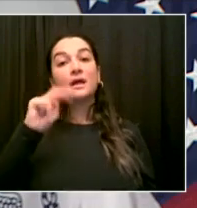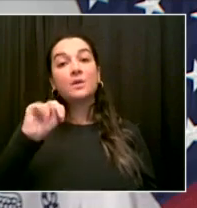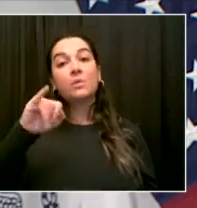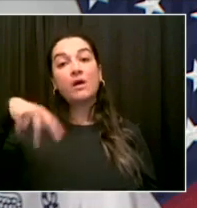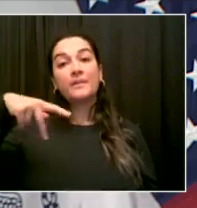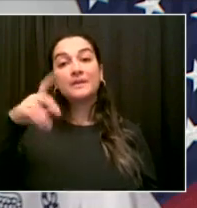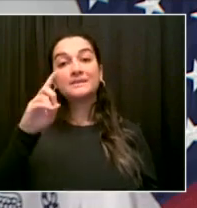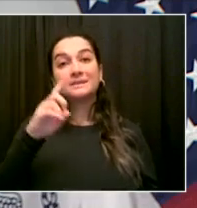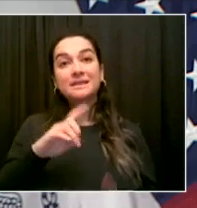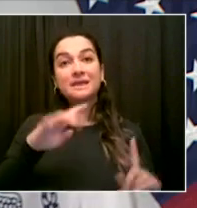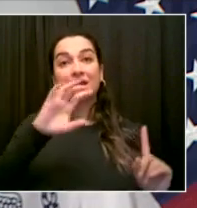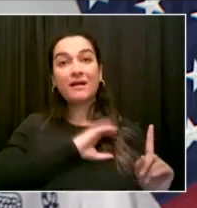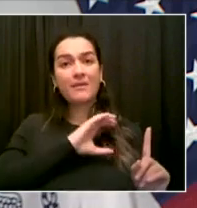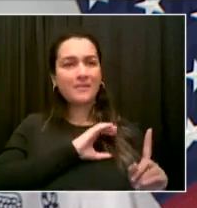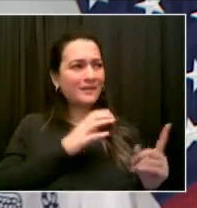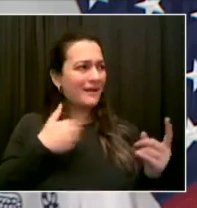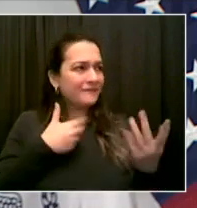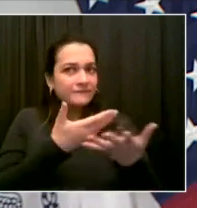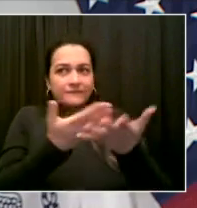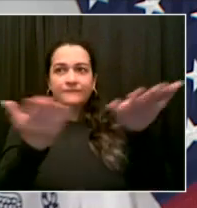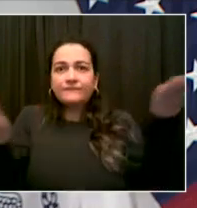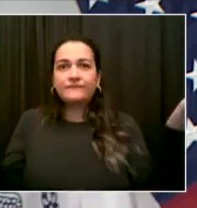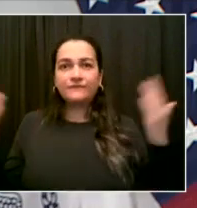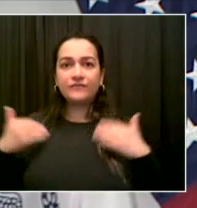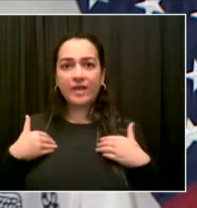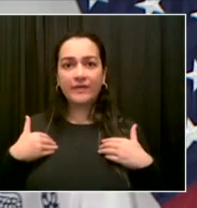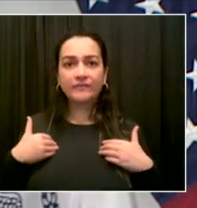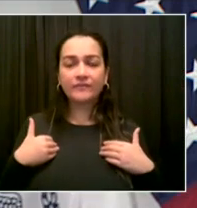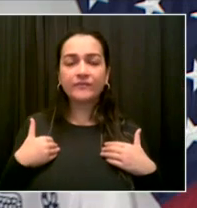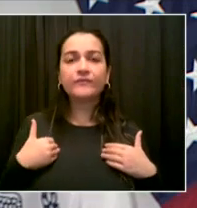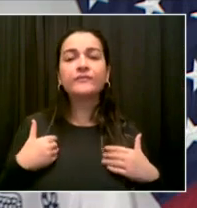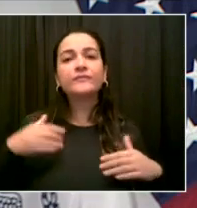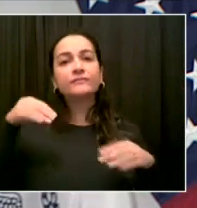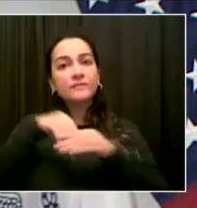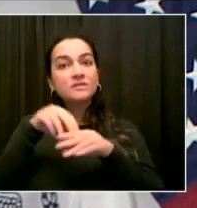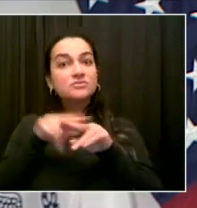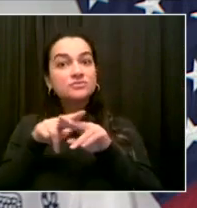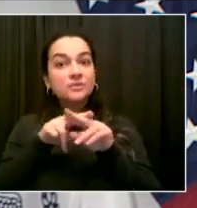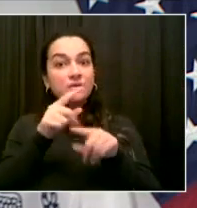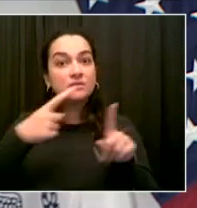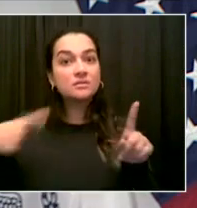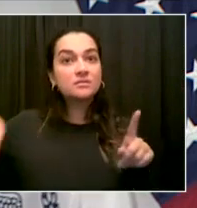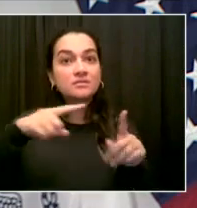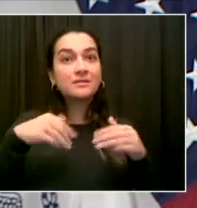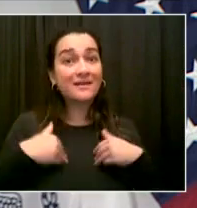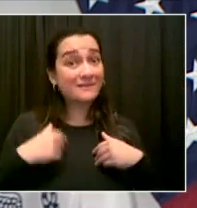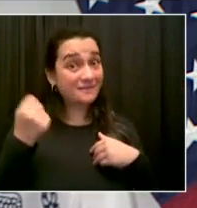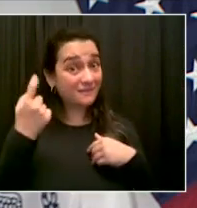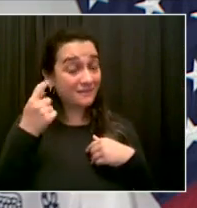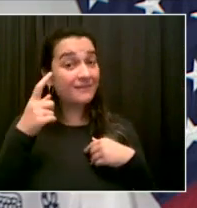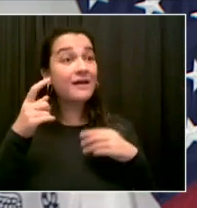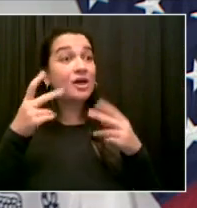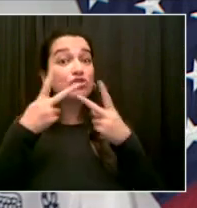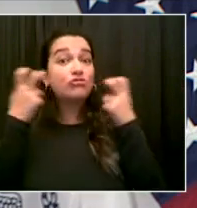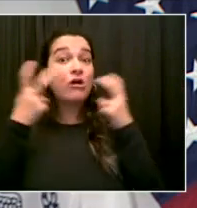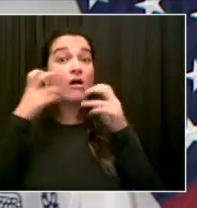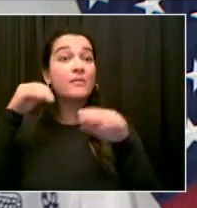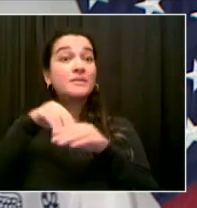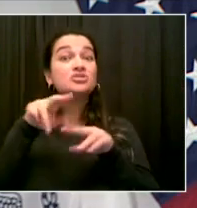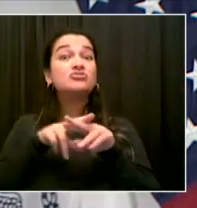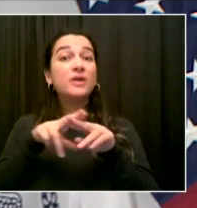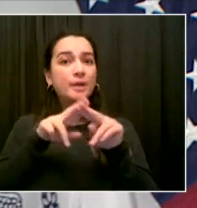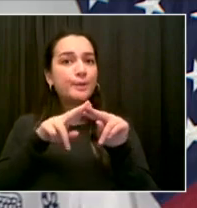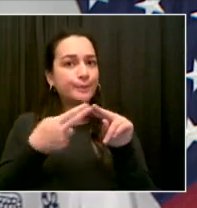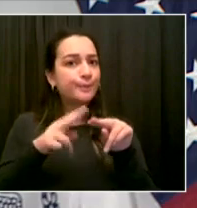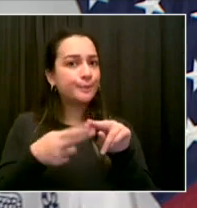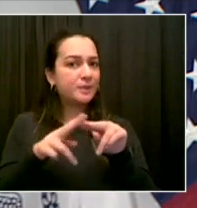down. We are going to keep making adjustments. I agree with you. Whenever people see an officer, it's reassuring, of course. We're going to keep the presence strong,